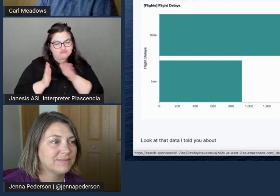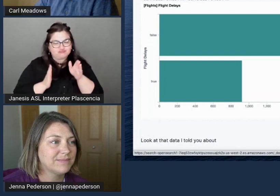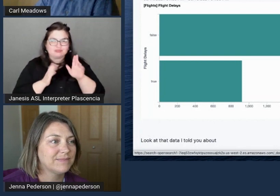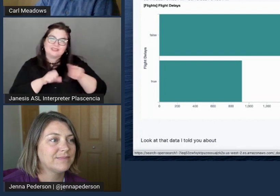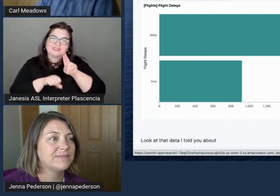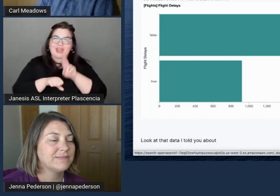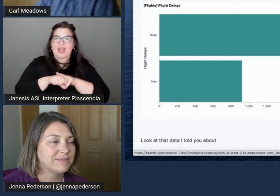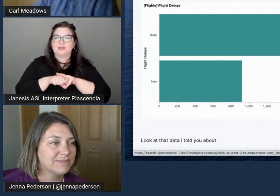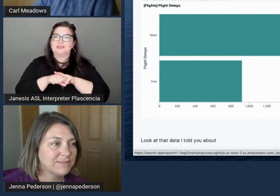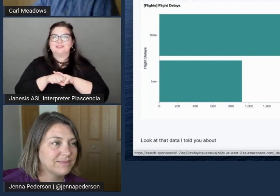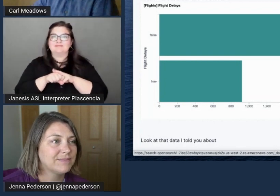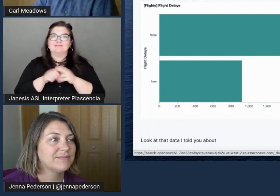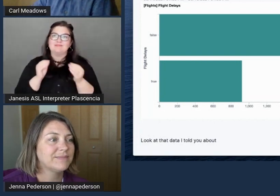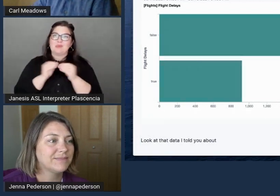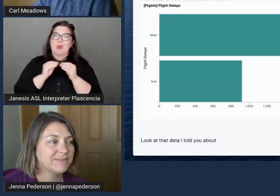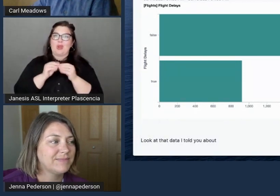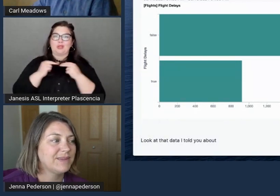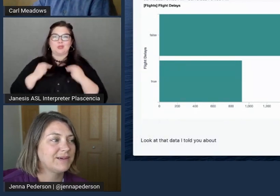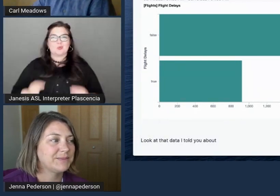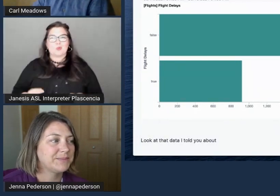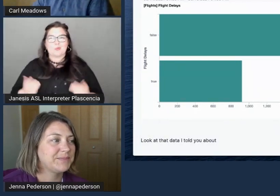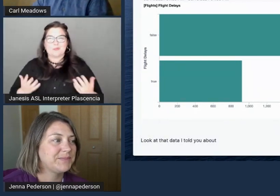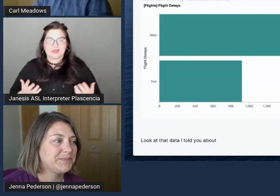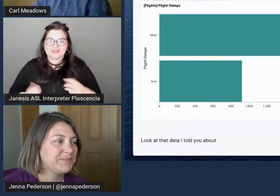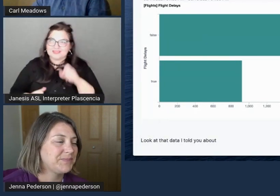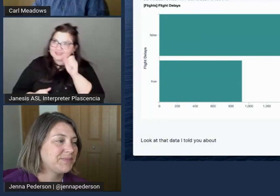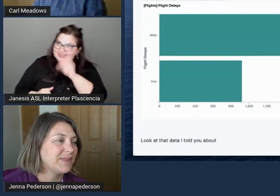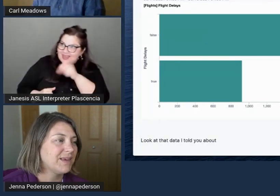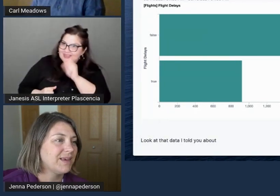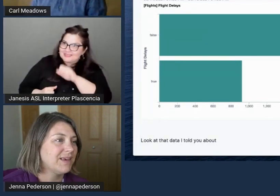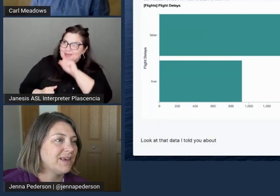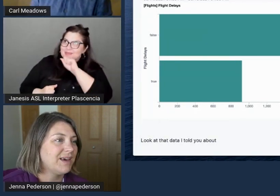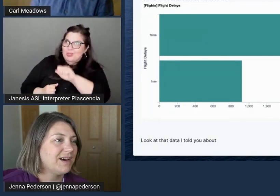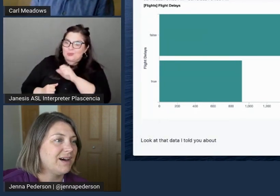human. Yeah, absolutely.